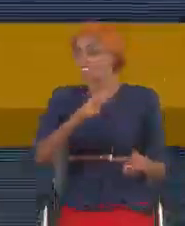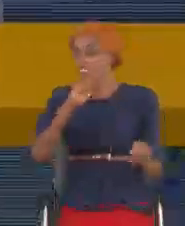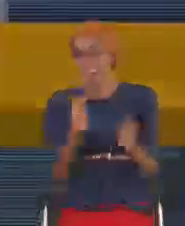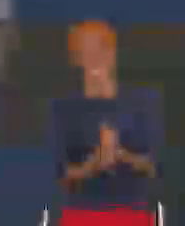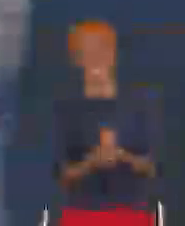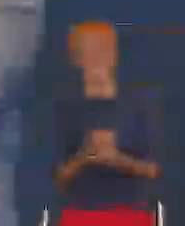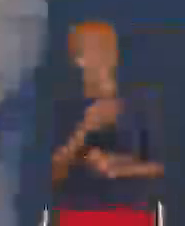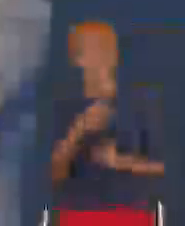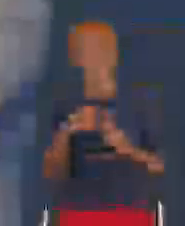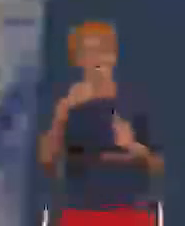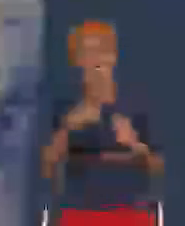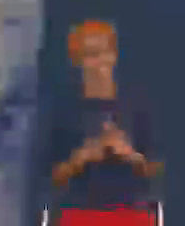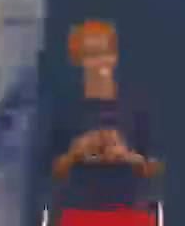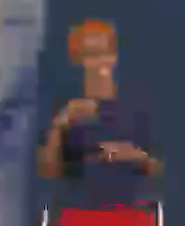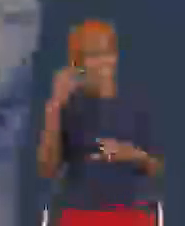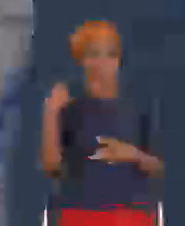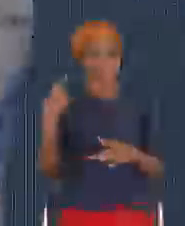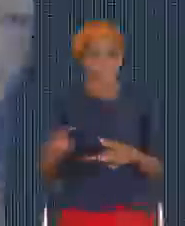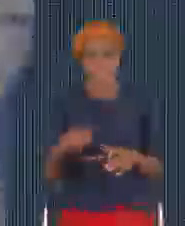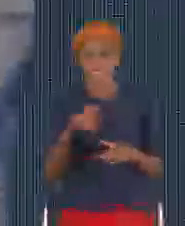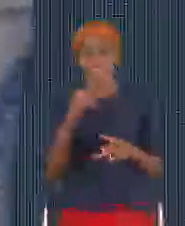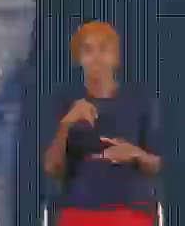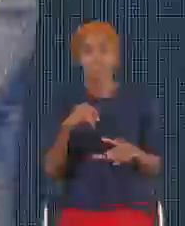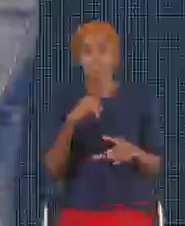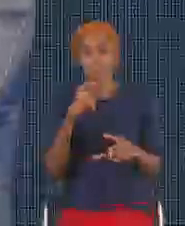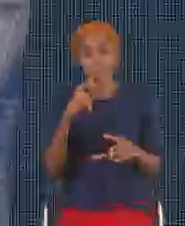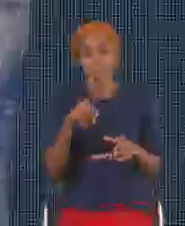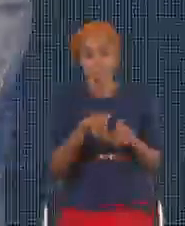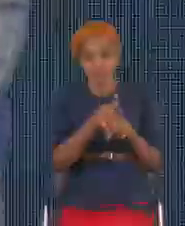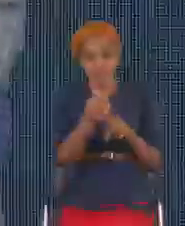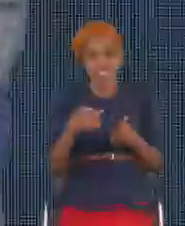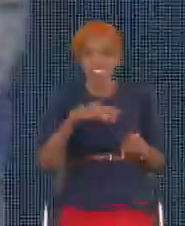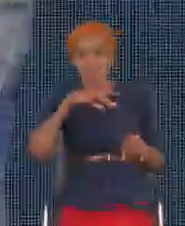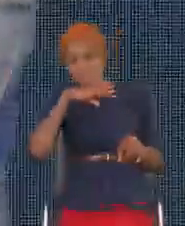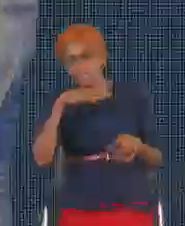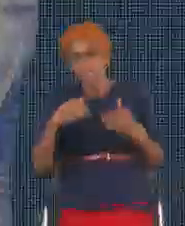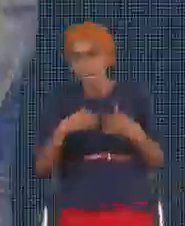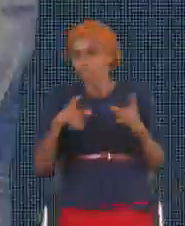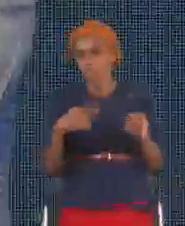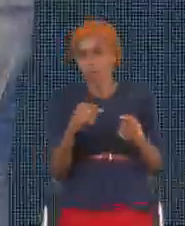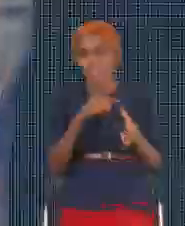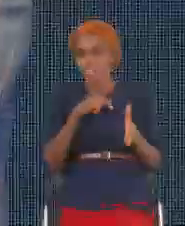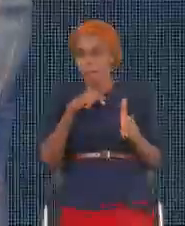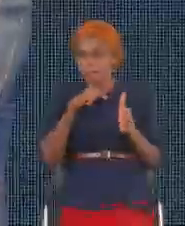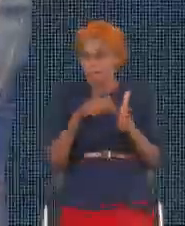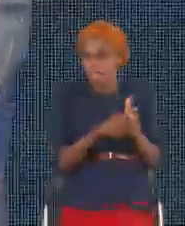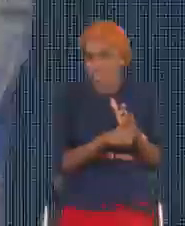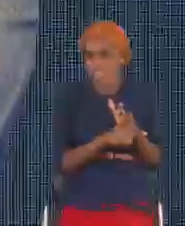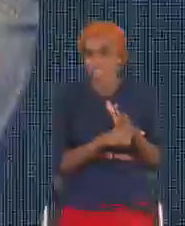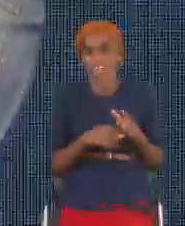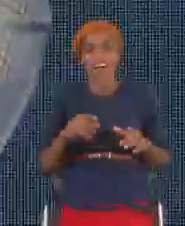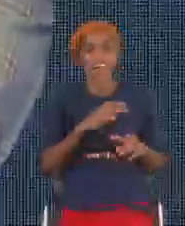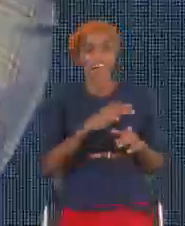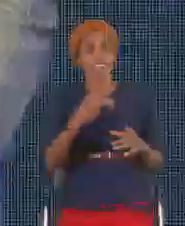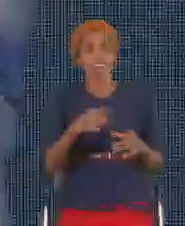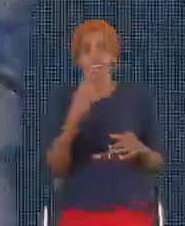then, since perverseness is gone and pollution is gone and the piercing character of the tongue is gone